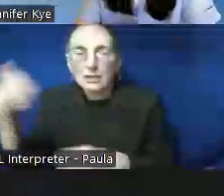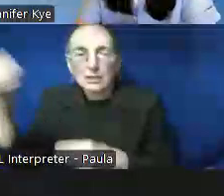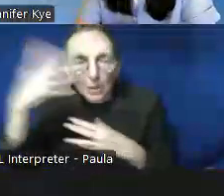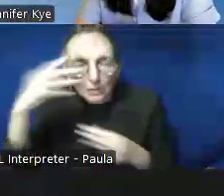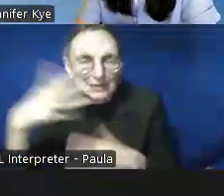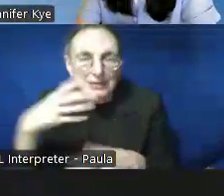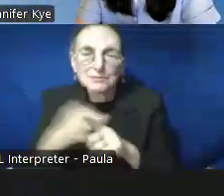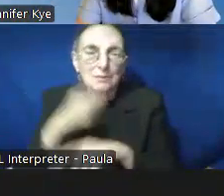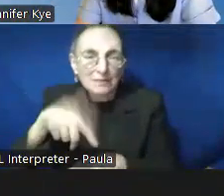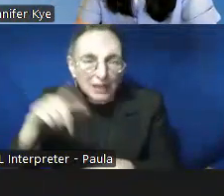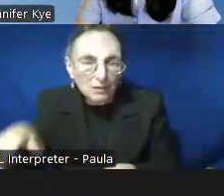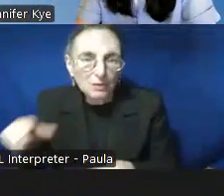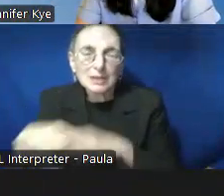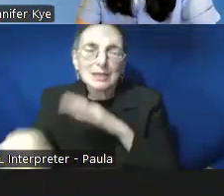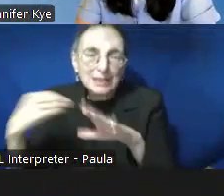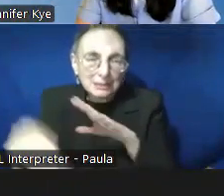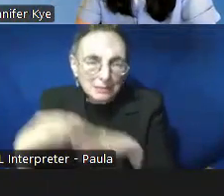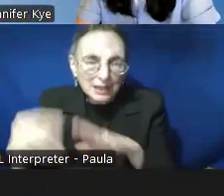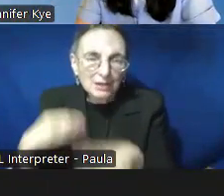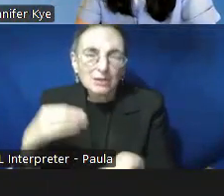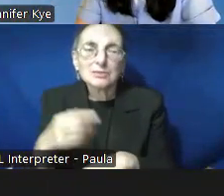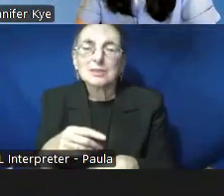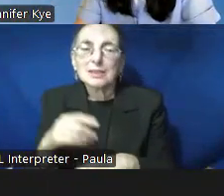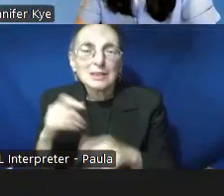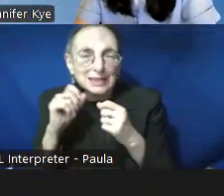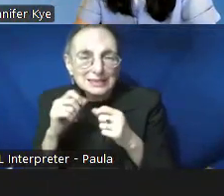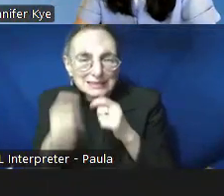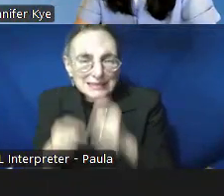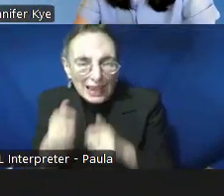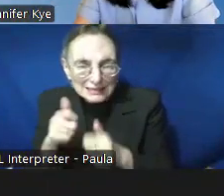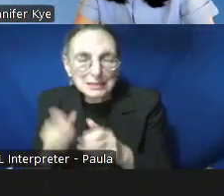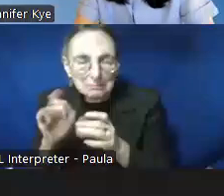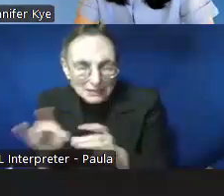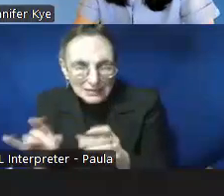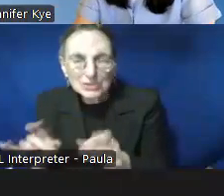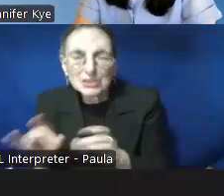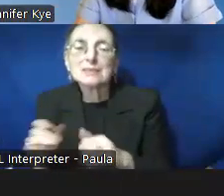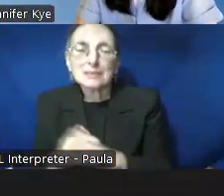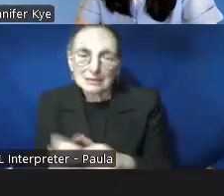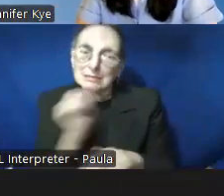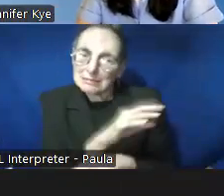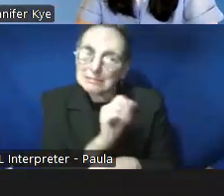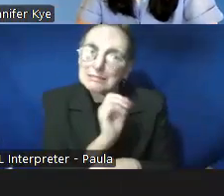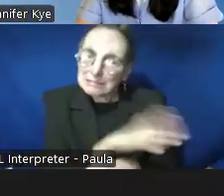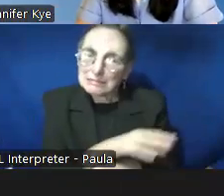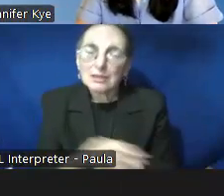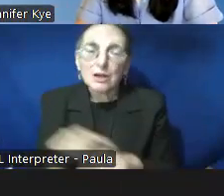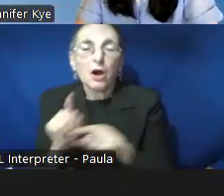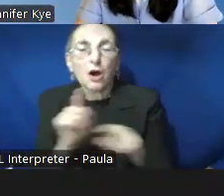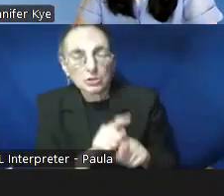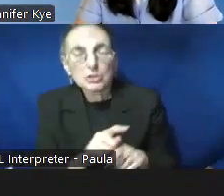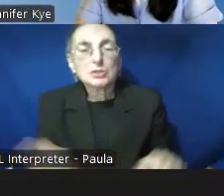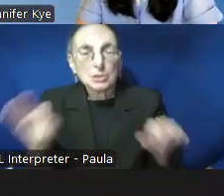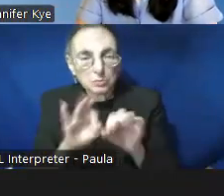text messages, and so on. And then also, it is especially important to refer clients with subsidized housing